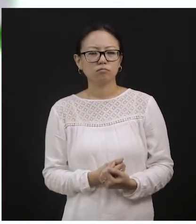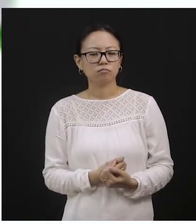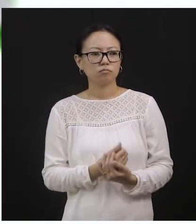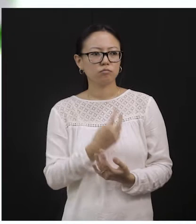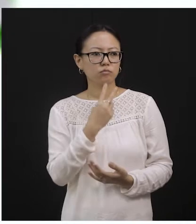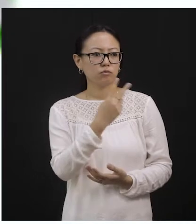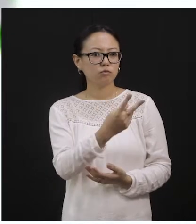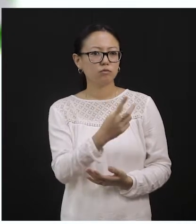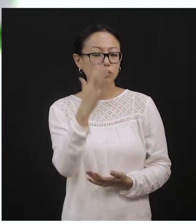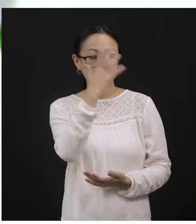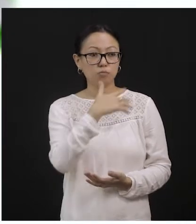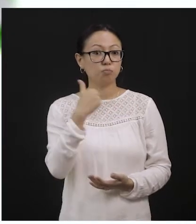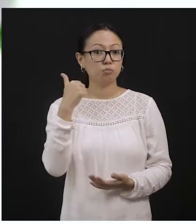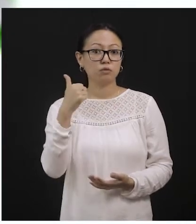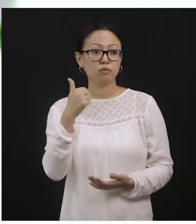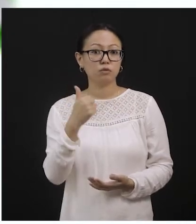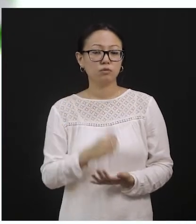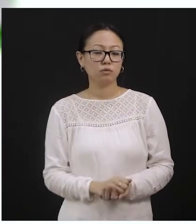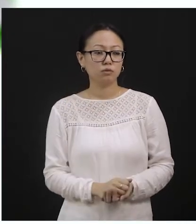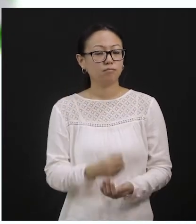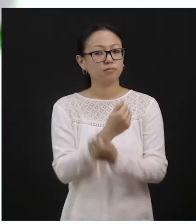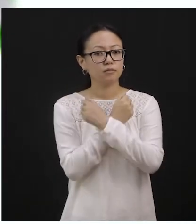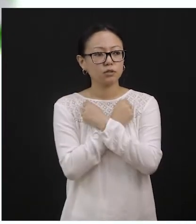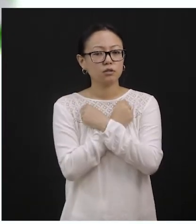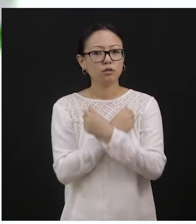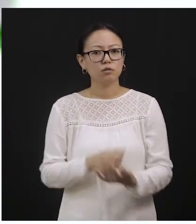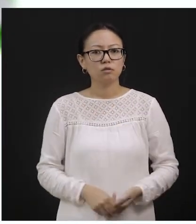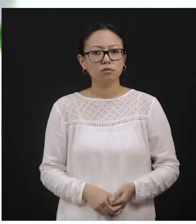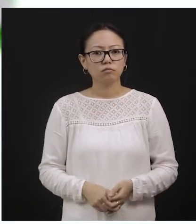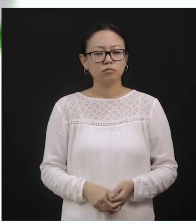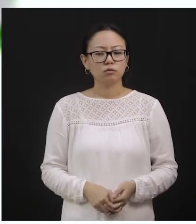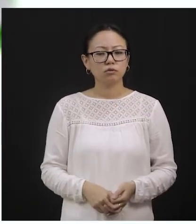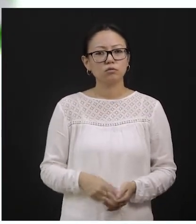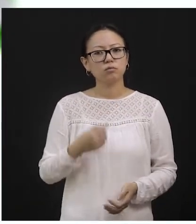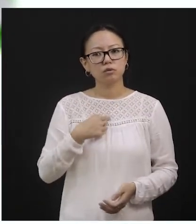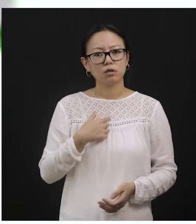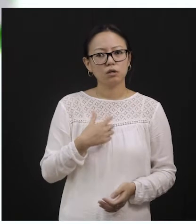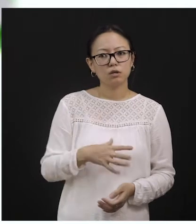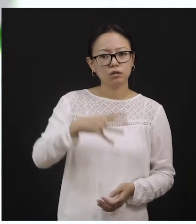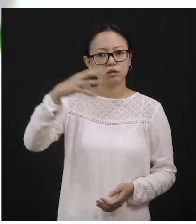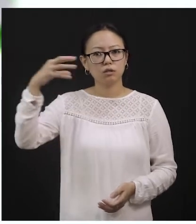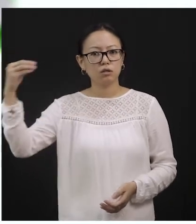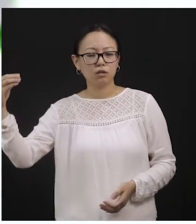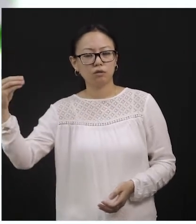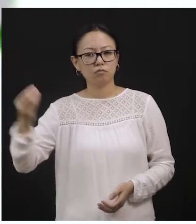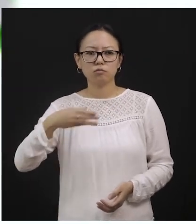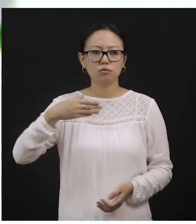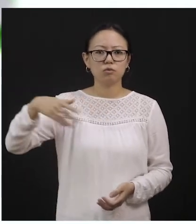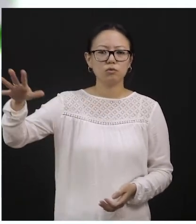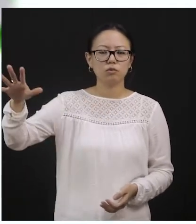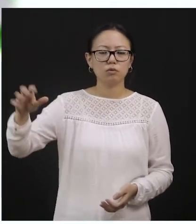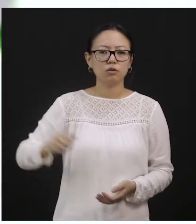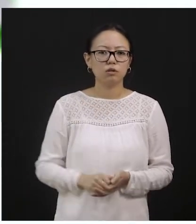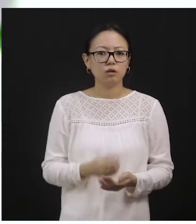so much. So what do I do? What do I used to do? I used to go out, and used to catch butterflies. And I used to